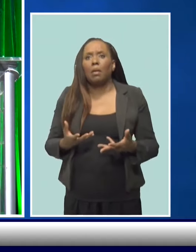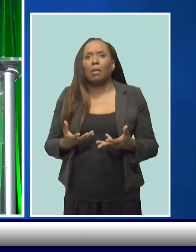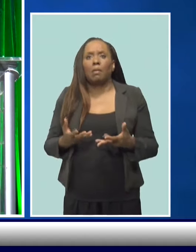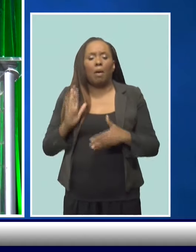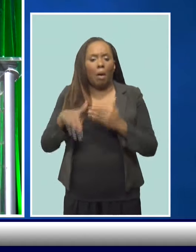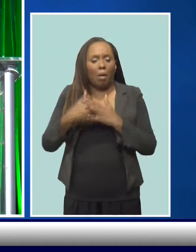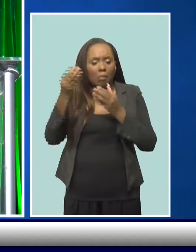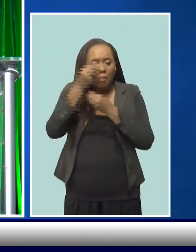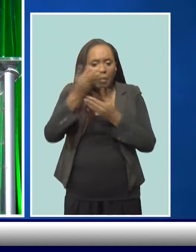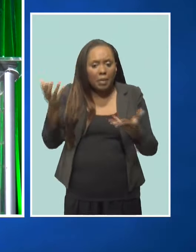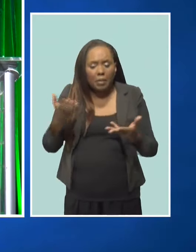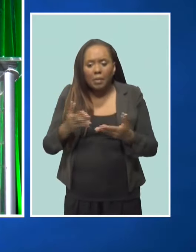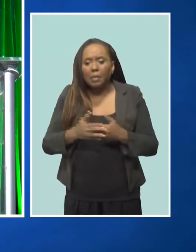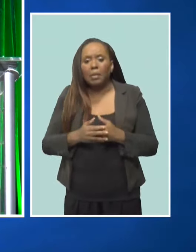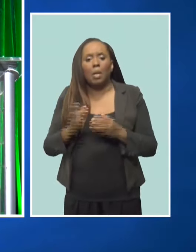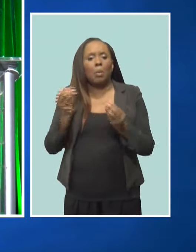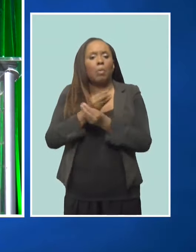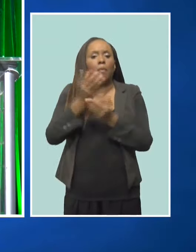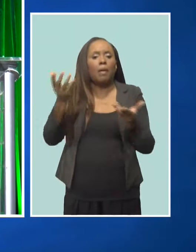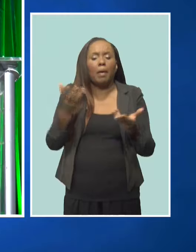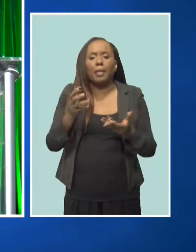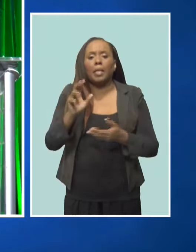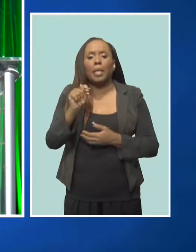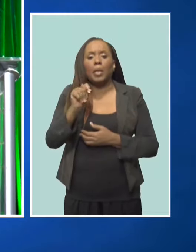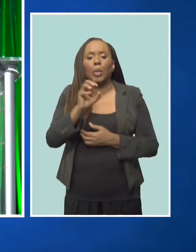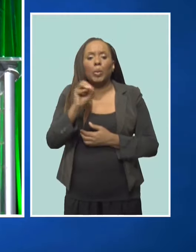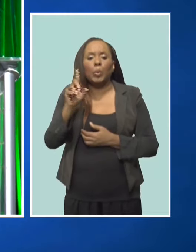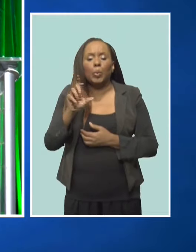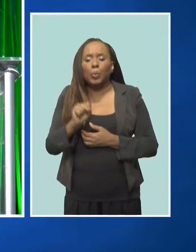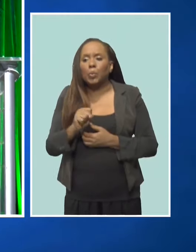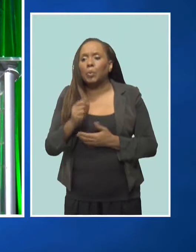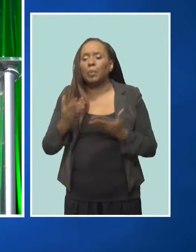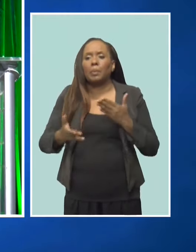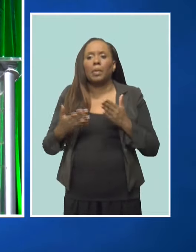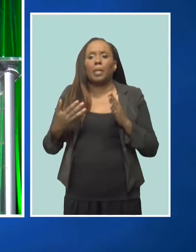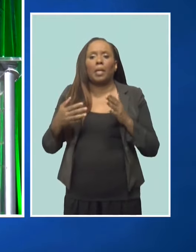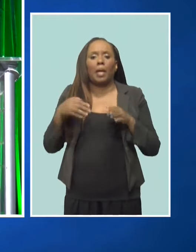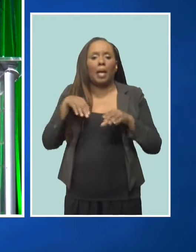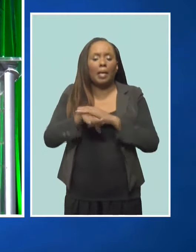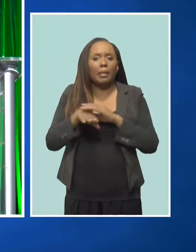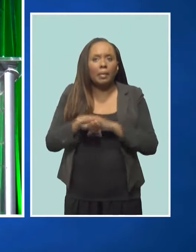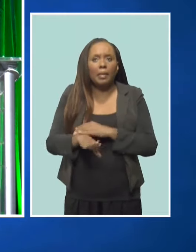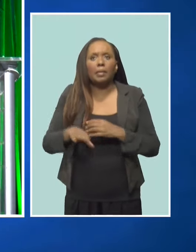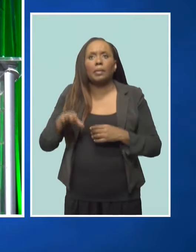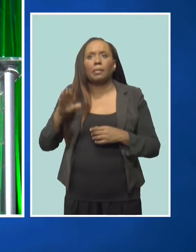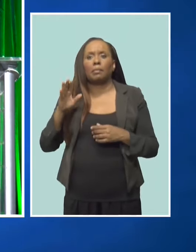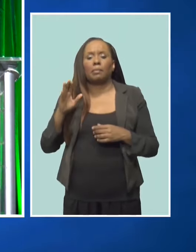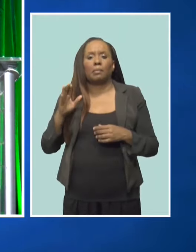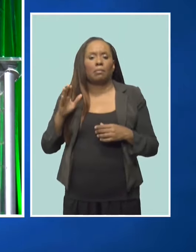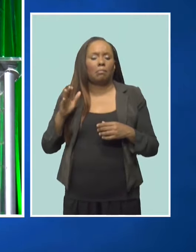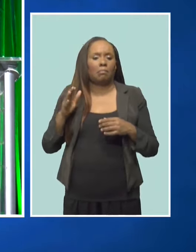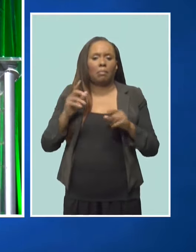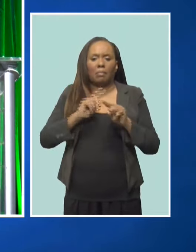tools. Those tools could be access to an email, access to your corporate database, access to your credit